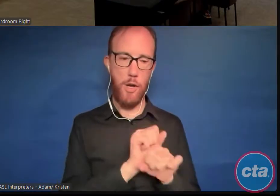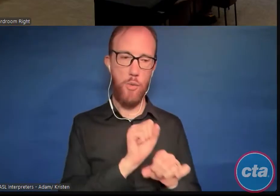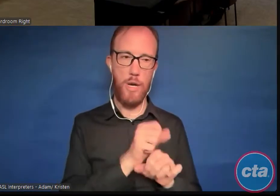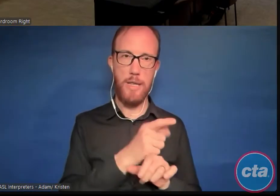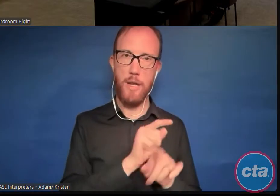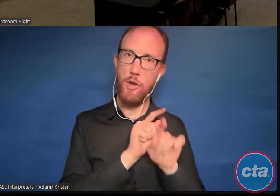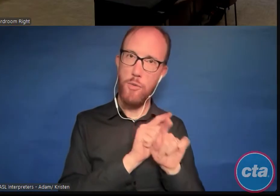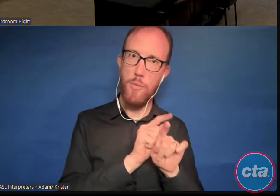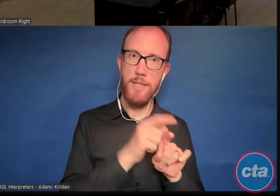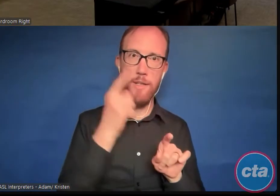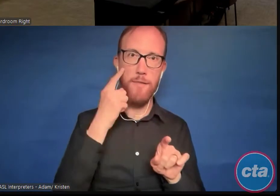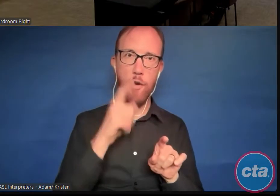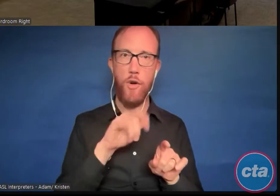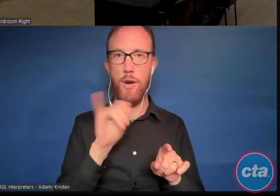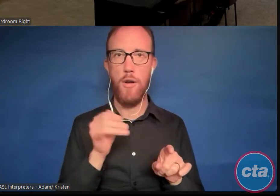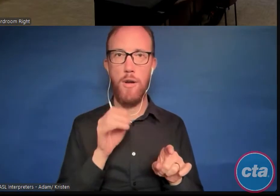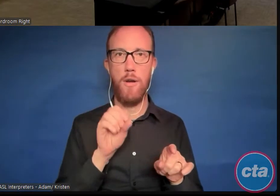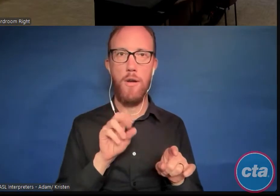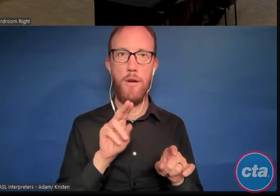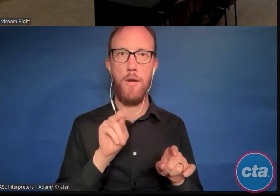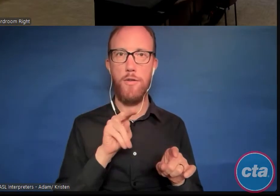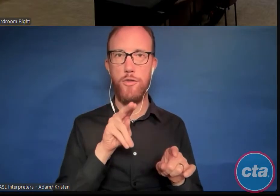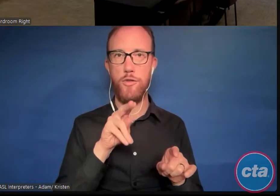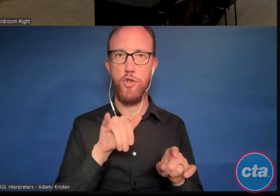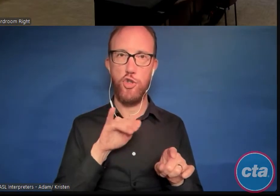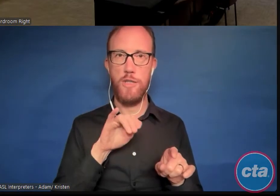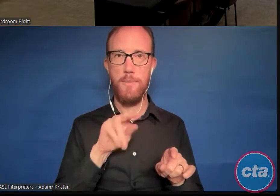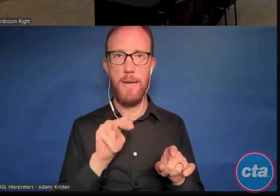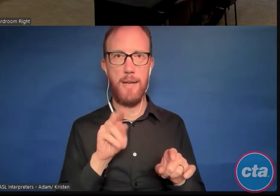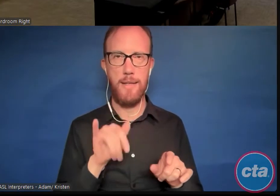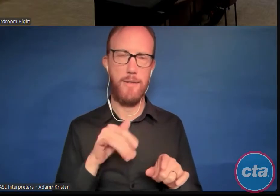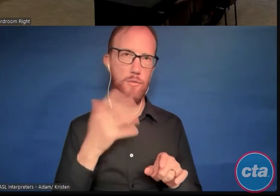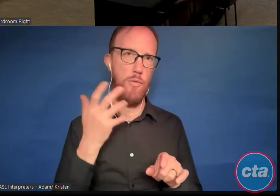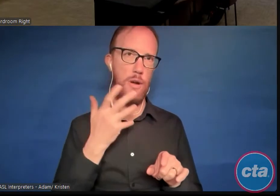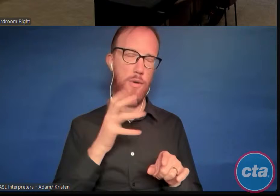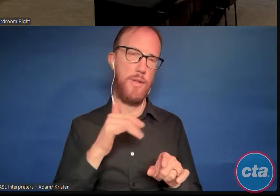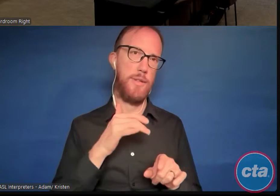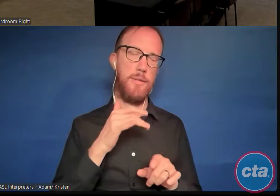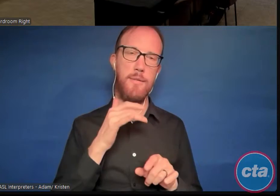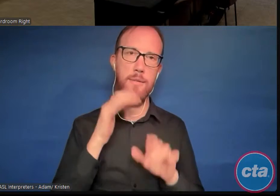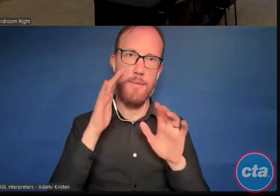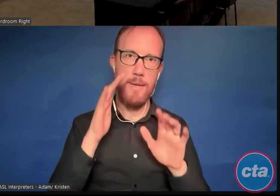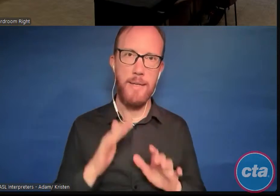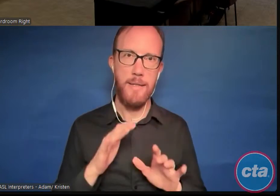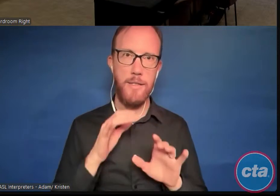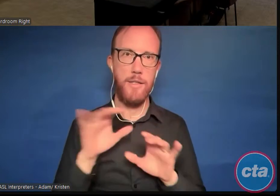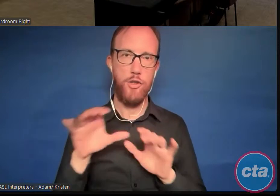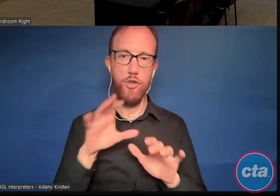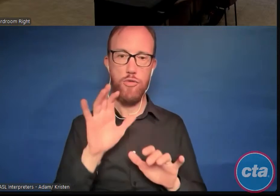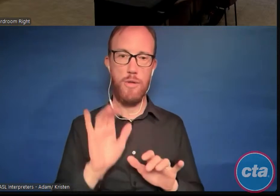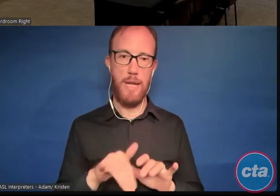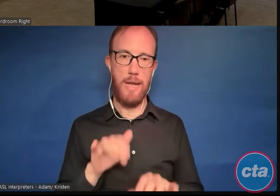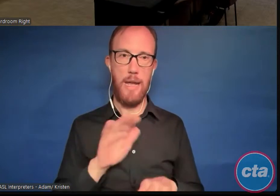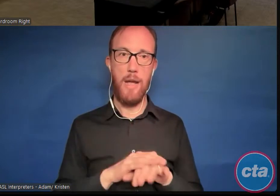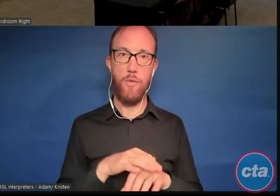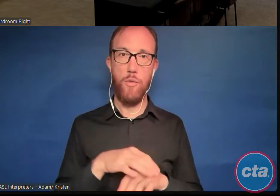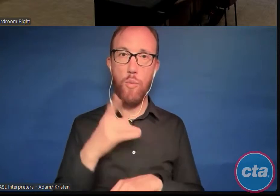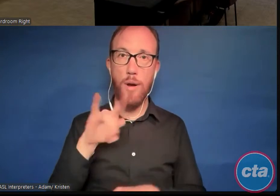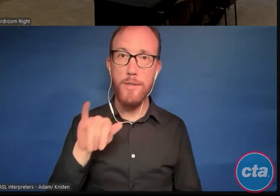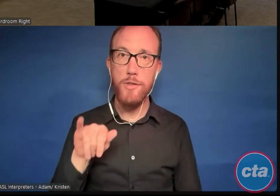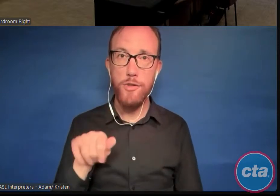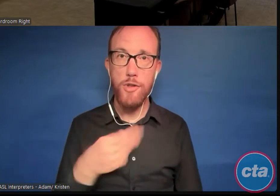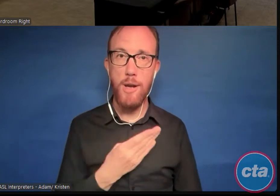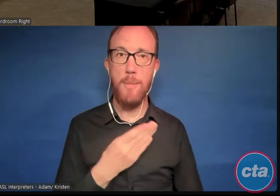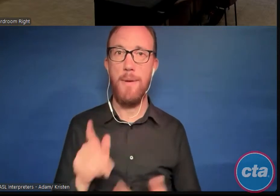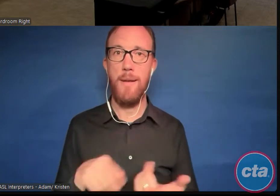to a journeyman, which is almost unparalleled in and of itself, to get enough hours to be able to make journeyman within the union on a single job, and